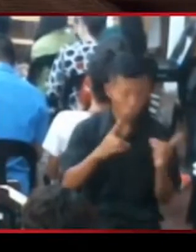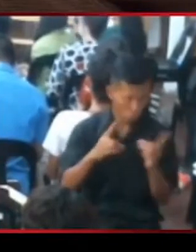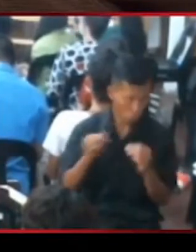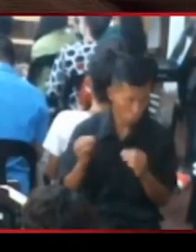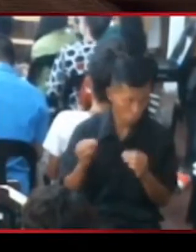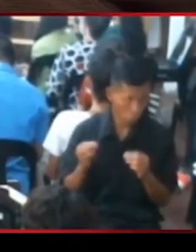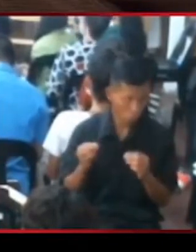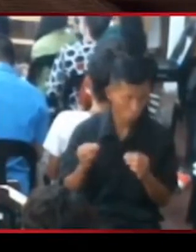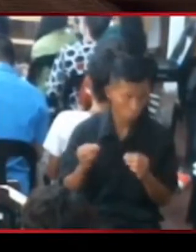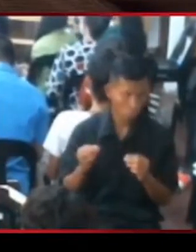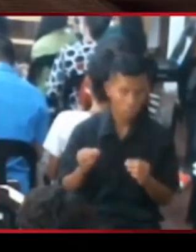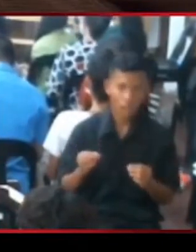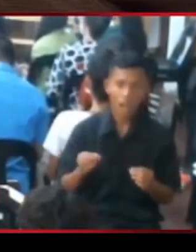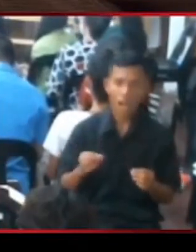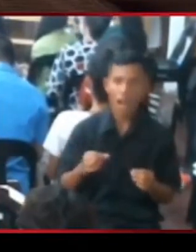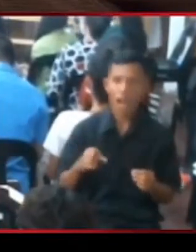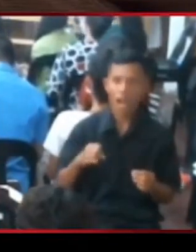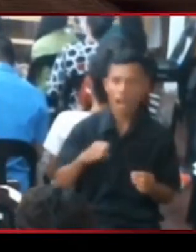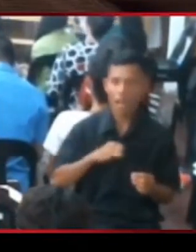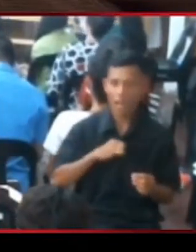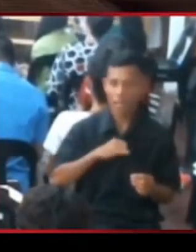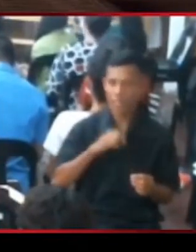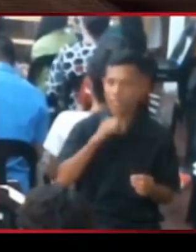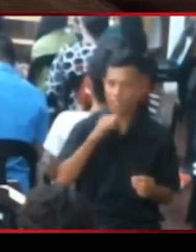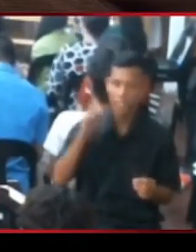I shall not be.